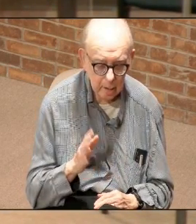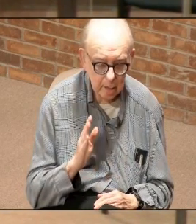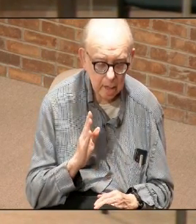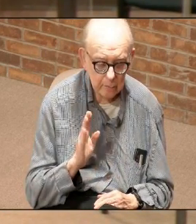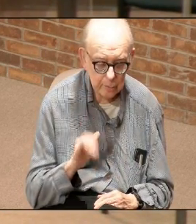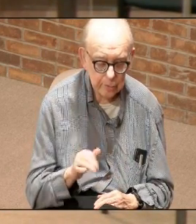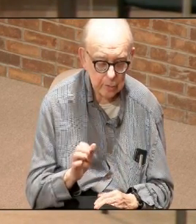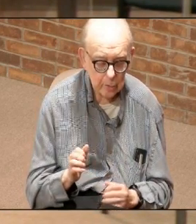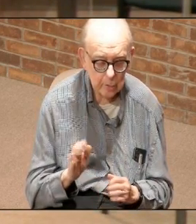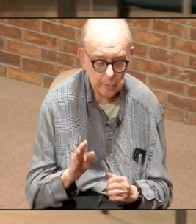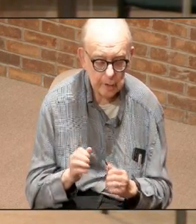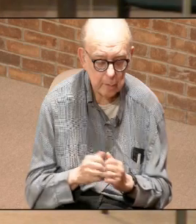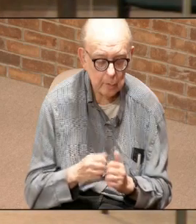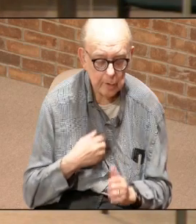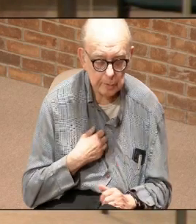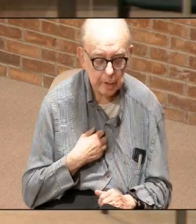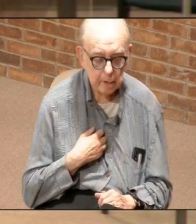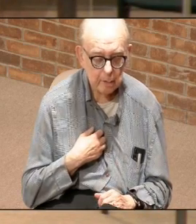me.